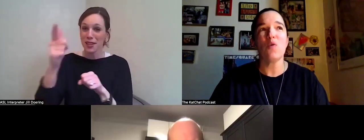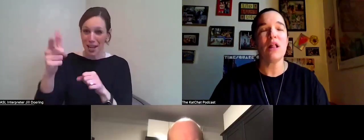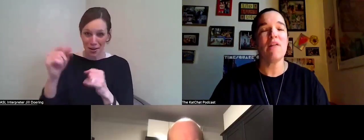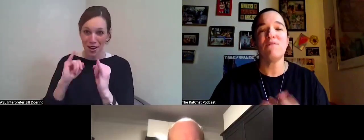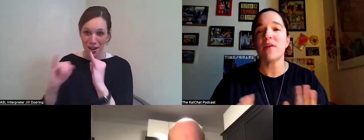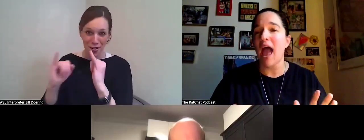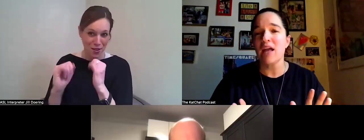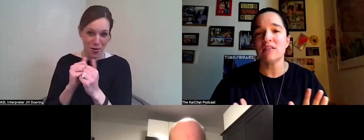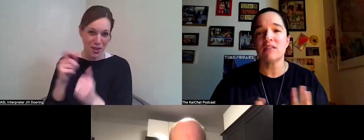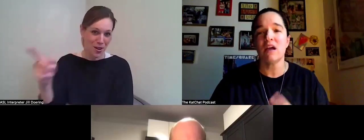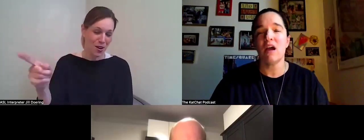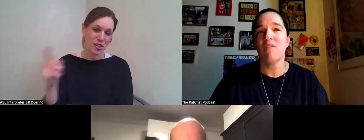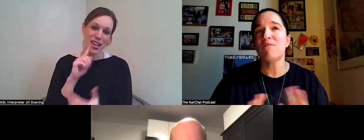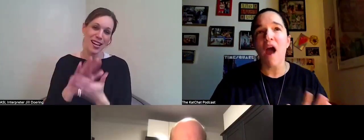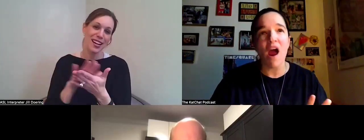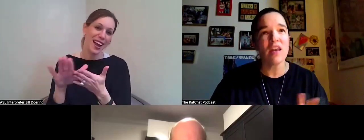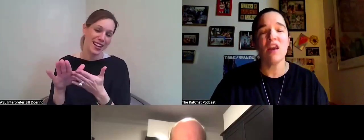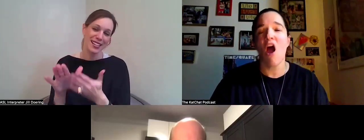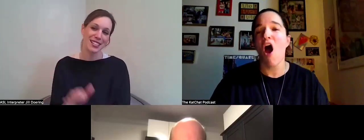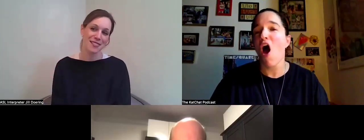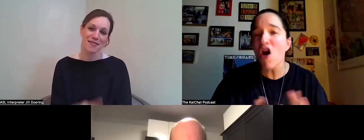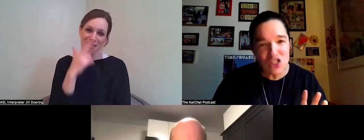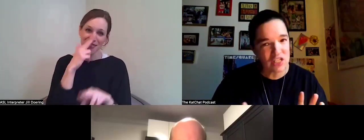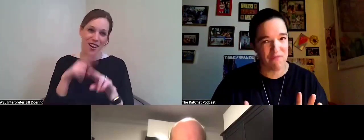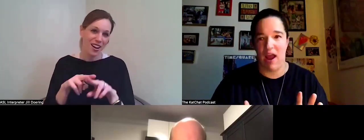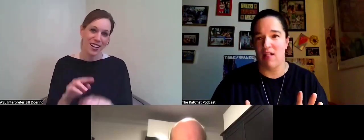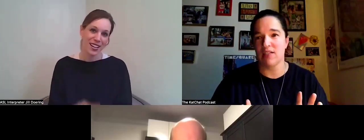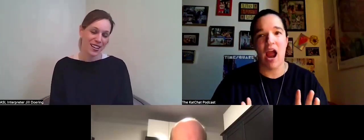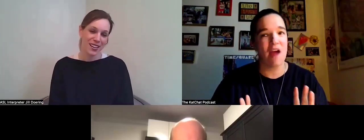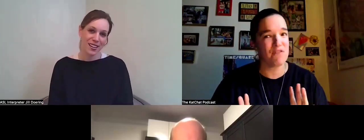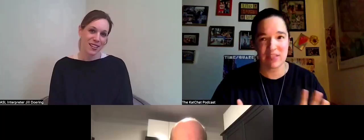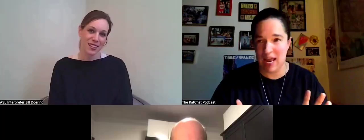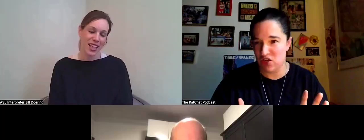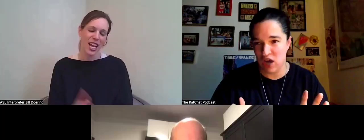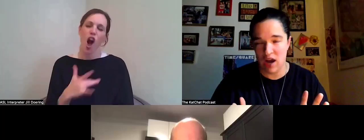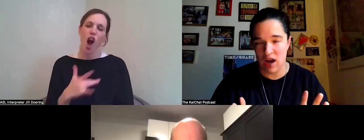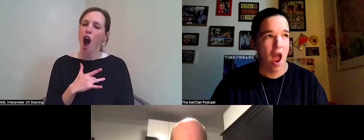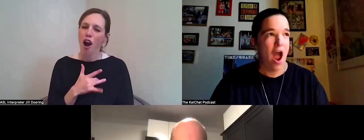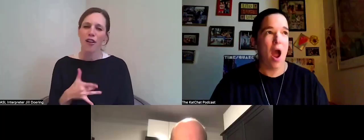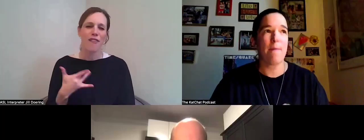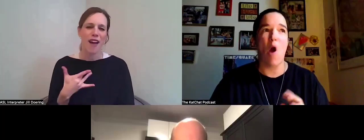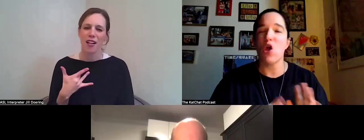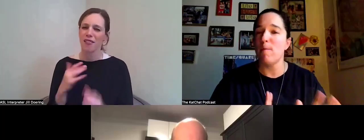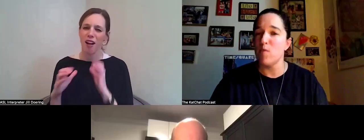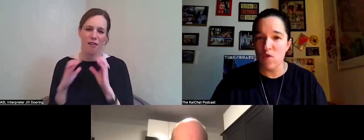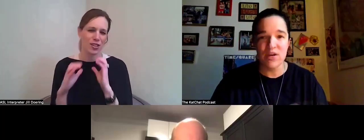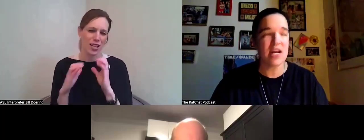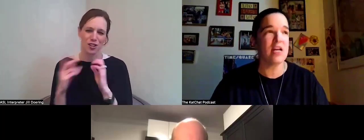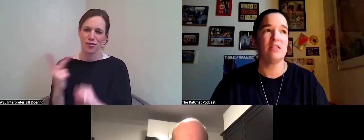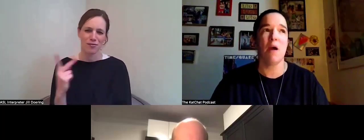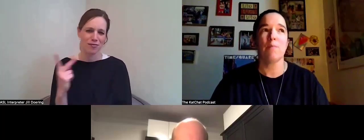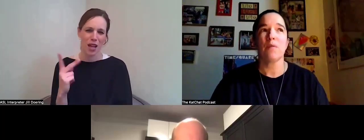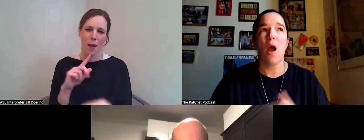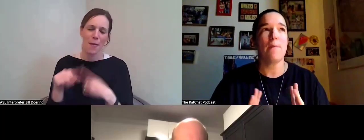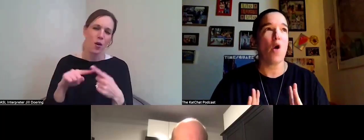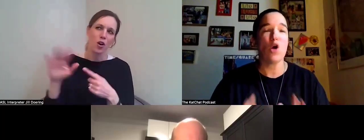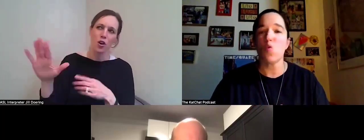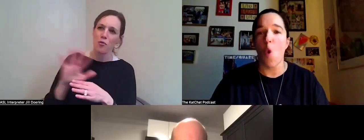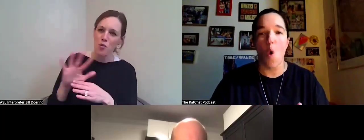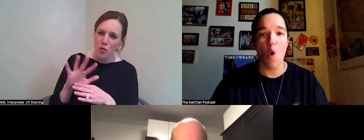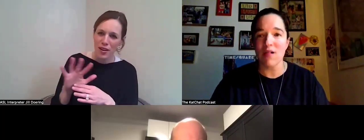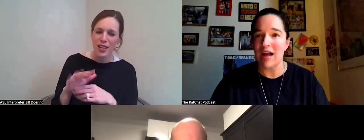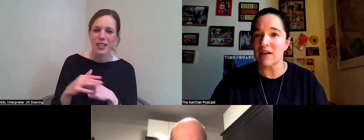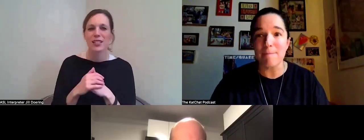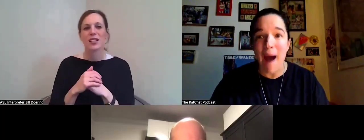should have a really nice, fun, heartfelt conversation about her movies, about